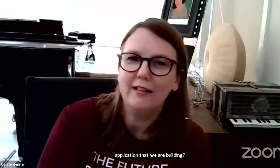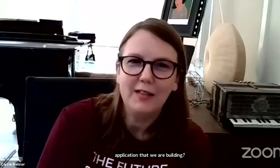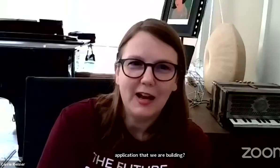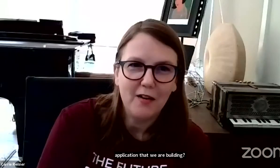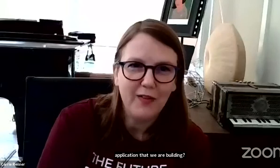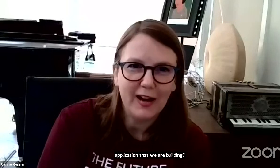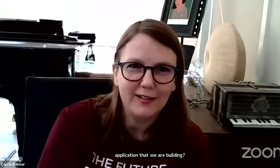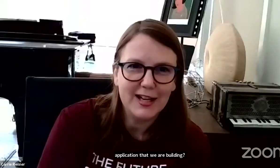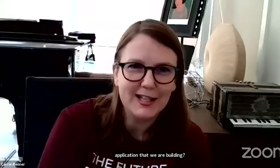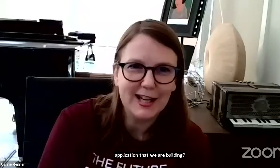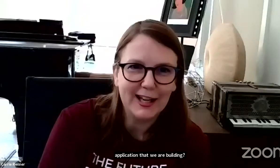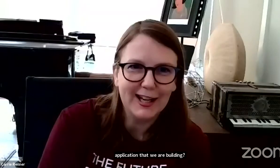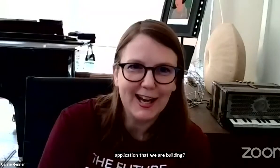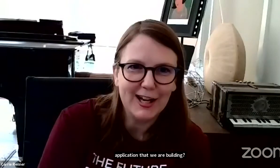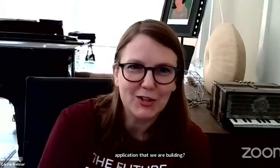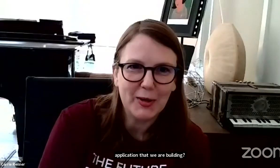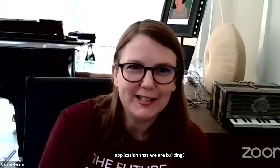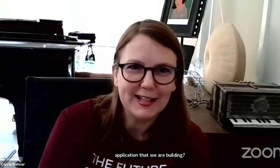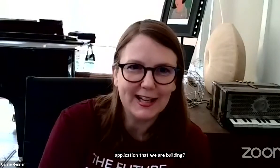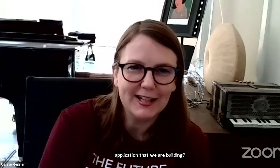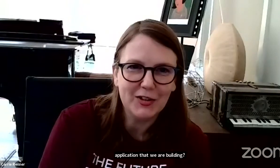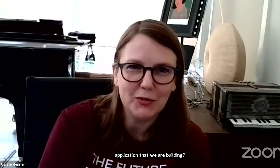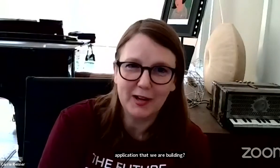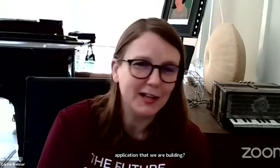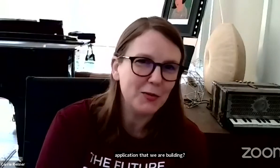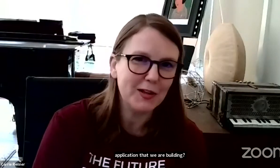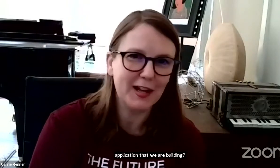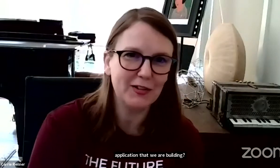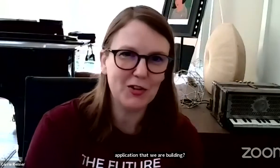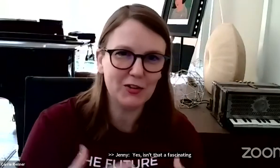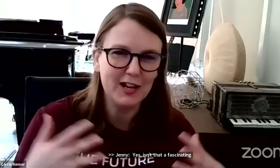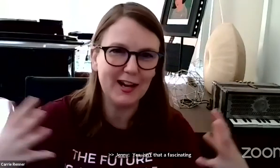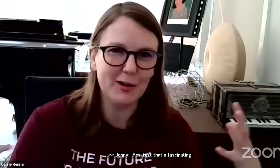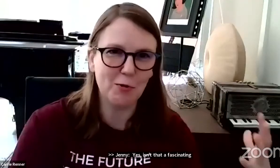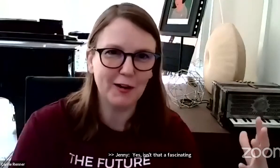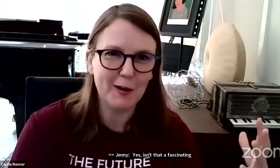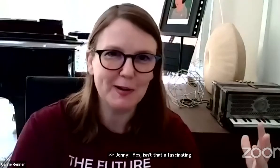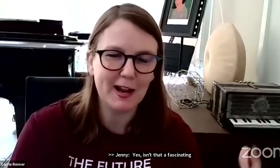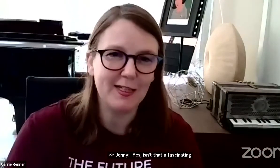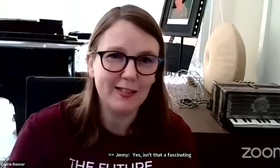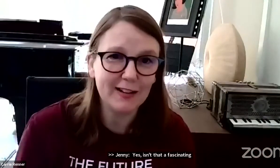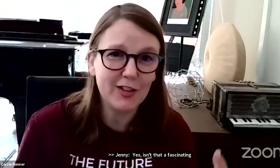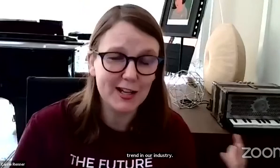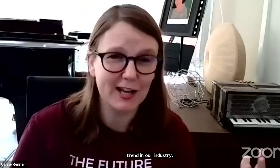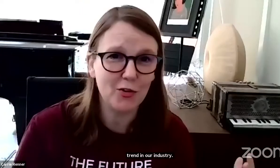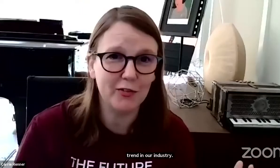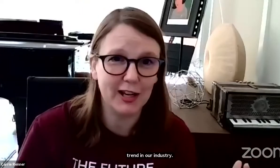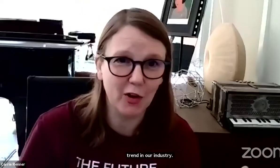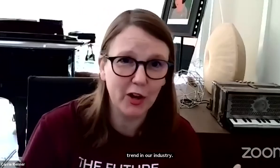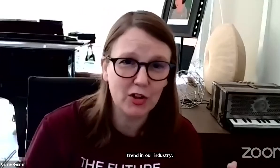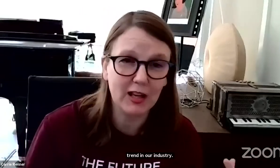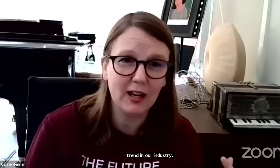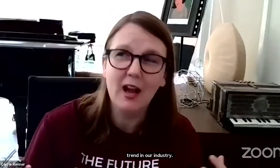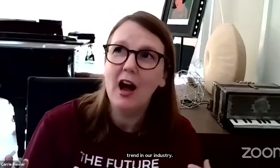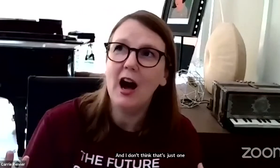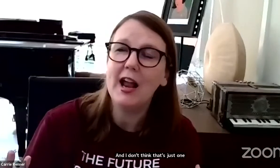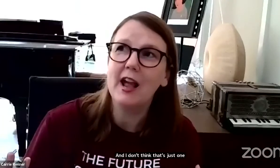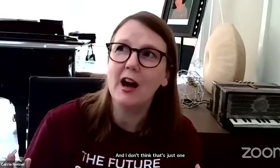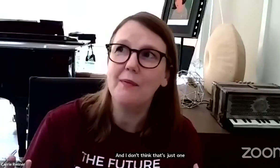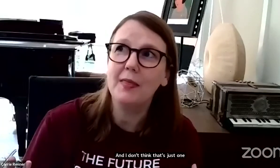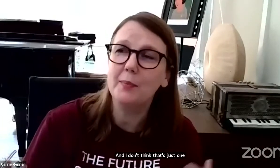Yes, isn't that a fascinating trend in our industry? And I don't think that's just one company. I think that's the nature of